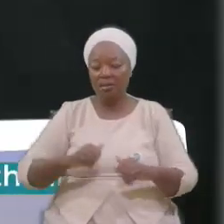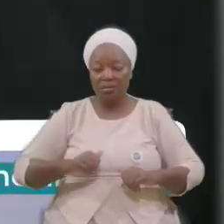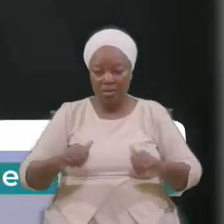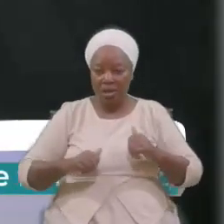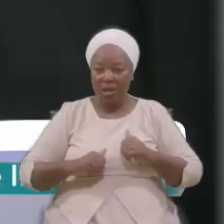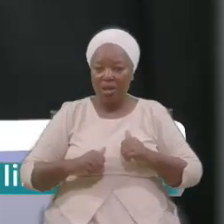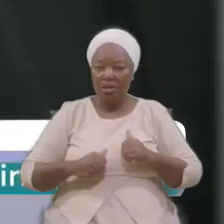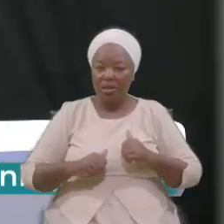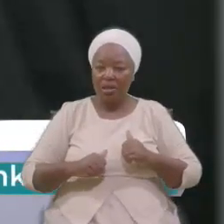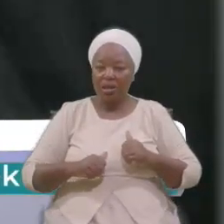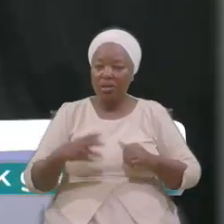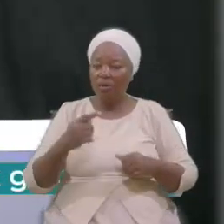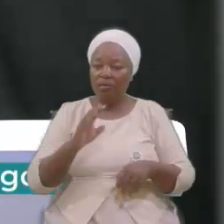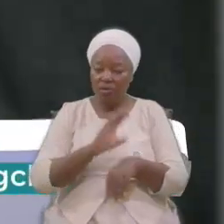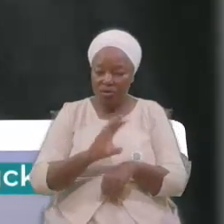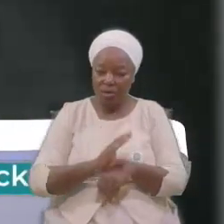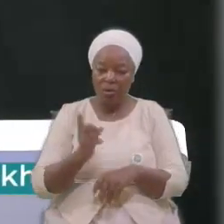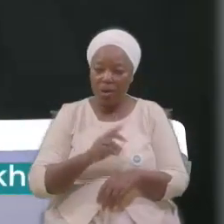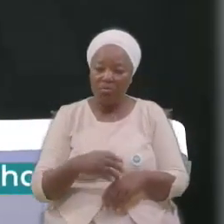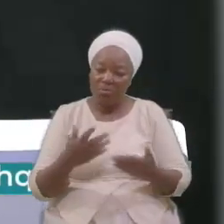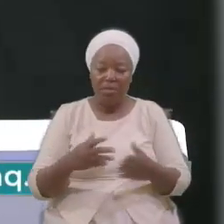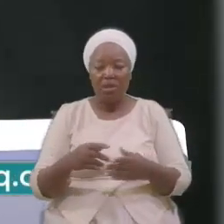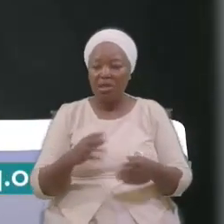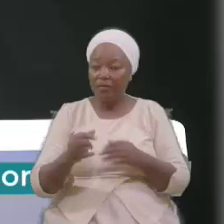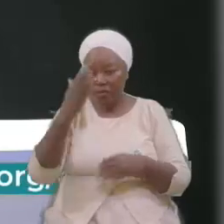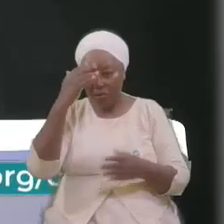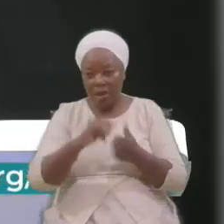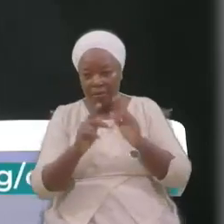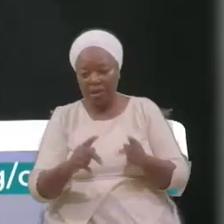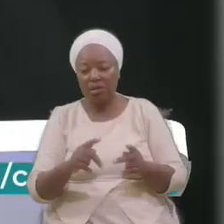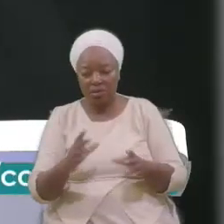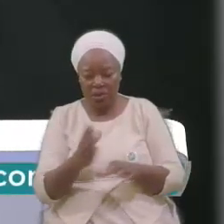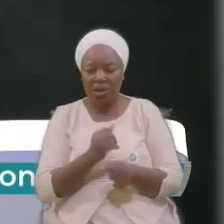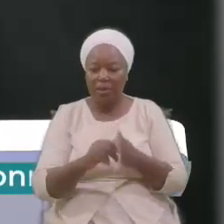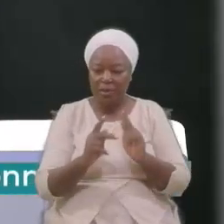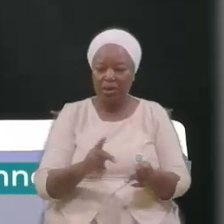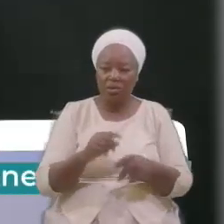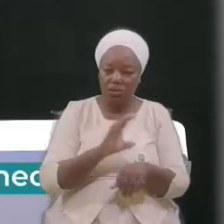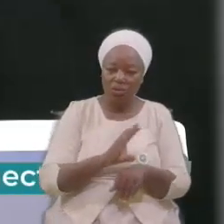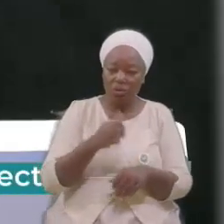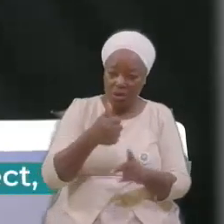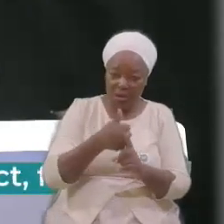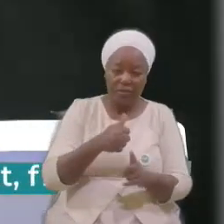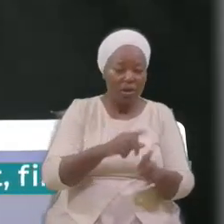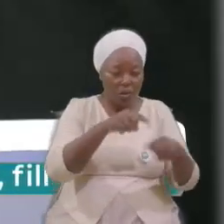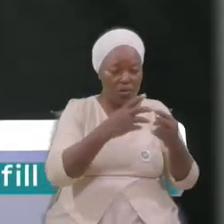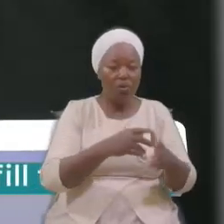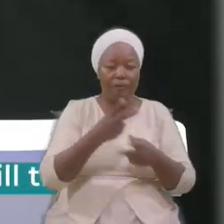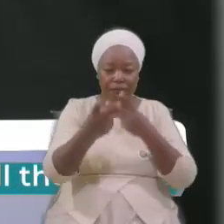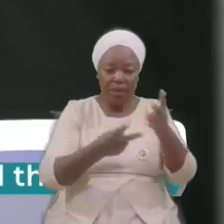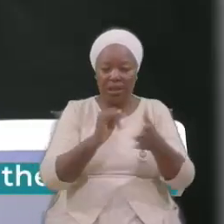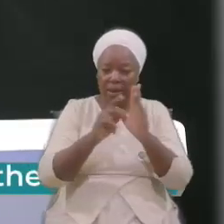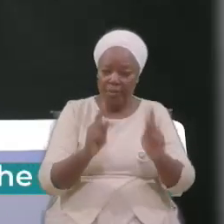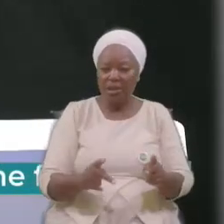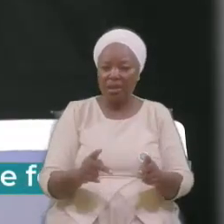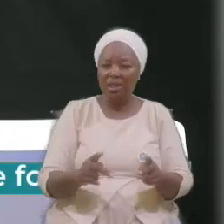be 11 digits. Our counselors, please cross-check. You're not preaching. You're just getting this information on the decision